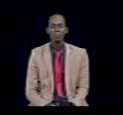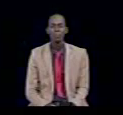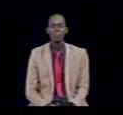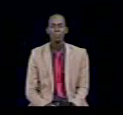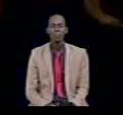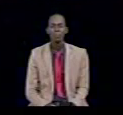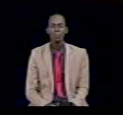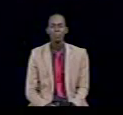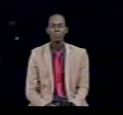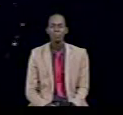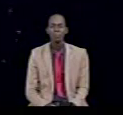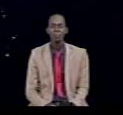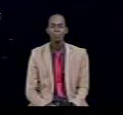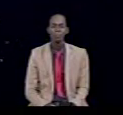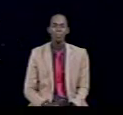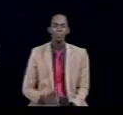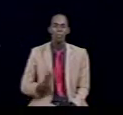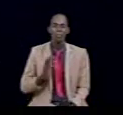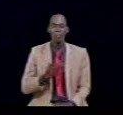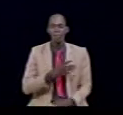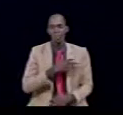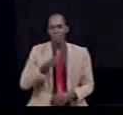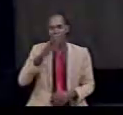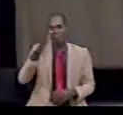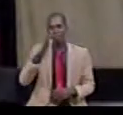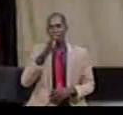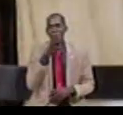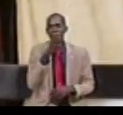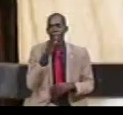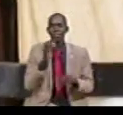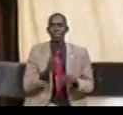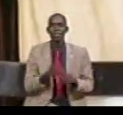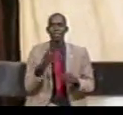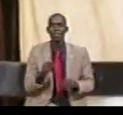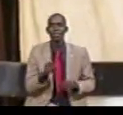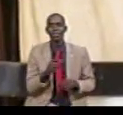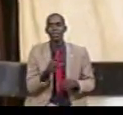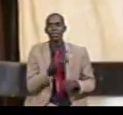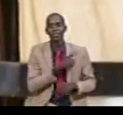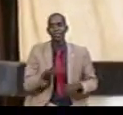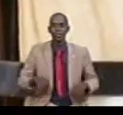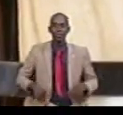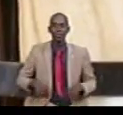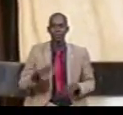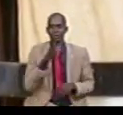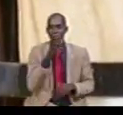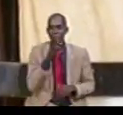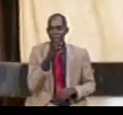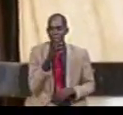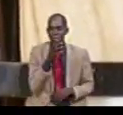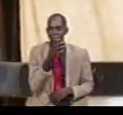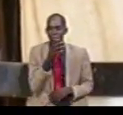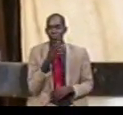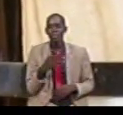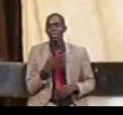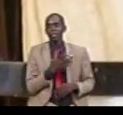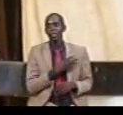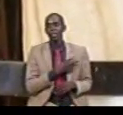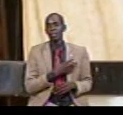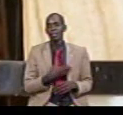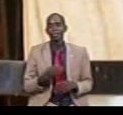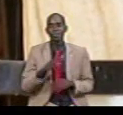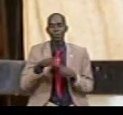Our Father in the Lord, Mommy, elders of the church, distinguished ladies and